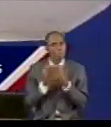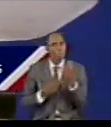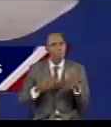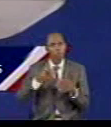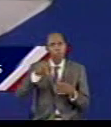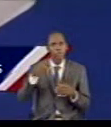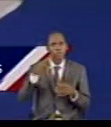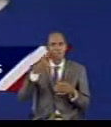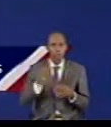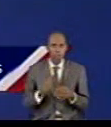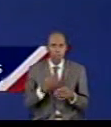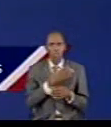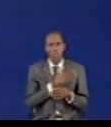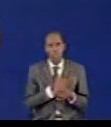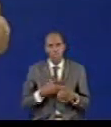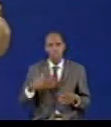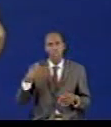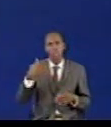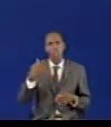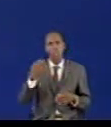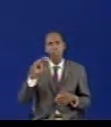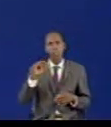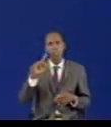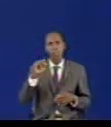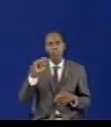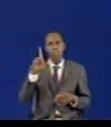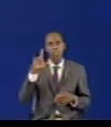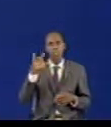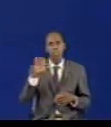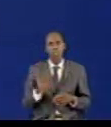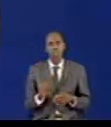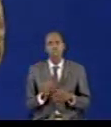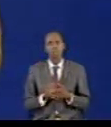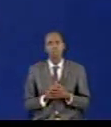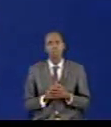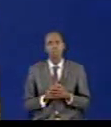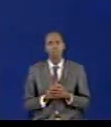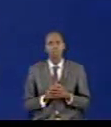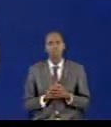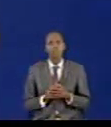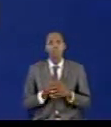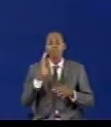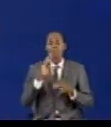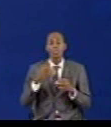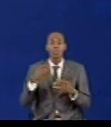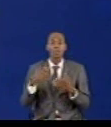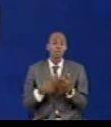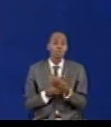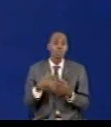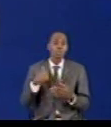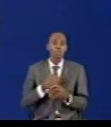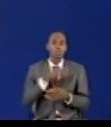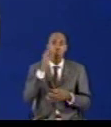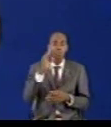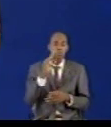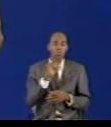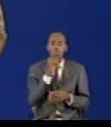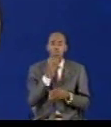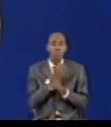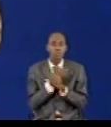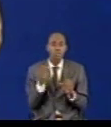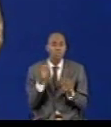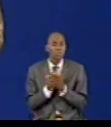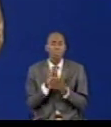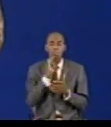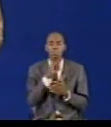Gentiles. If the gospel we preach does not save, that's not the gospel.